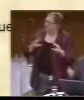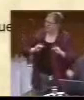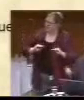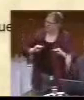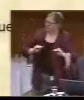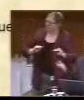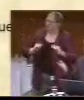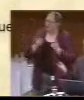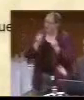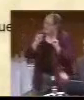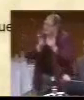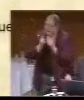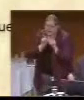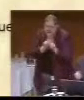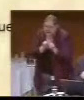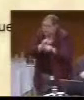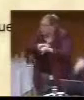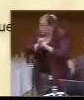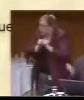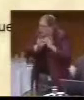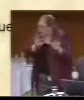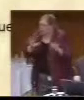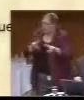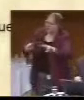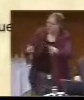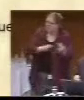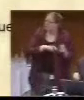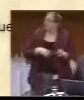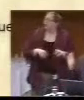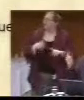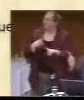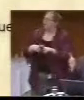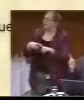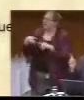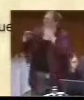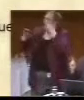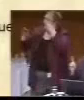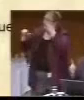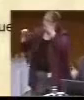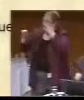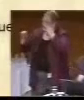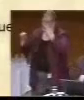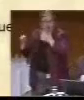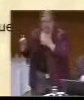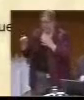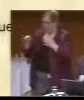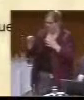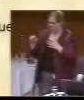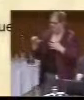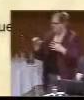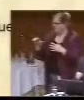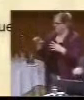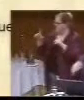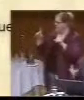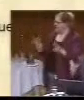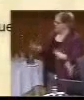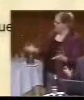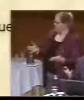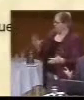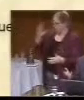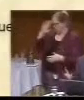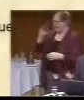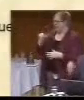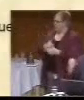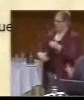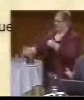And lastly, and most importantly, with MCAS, etc., and by the way, Massachusetts is ahead here, how do we make